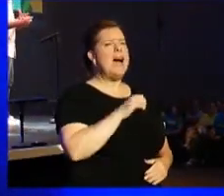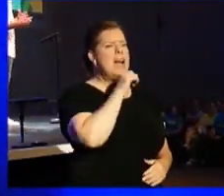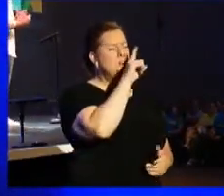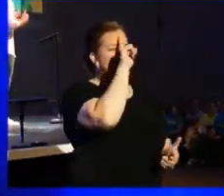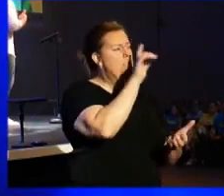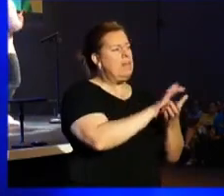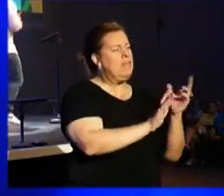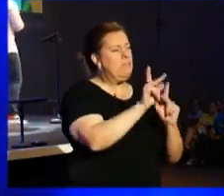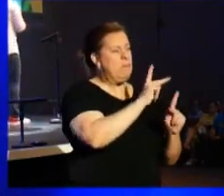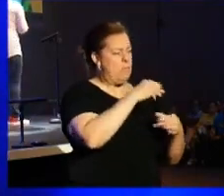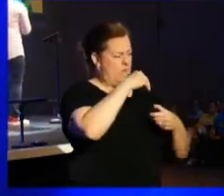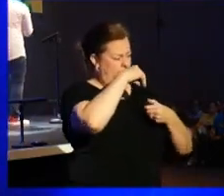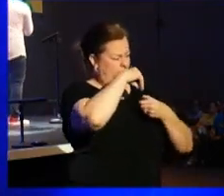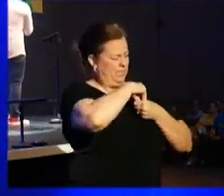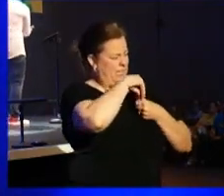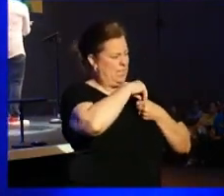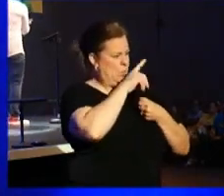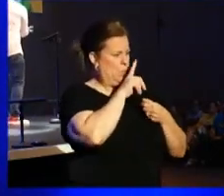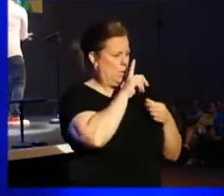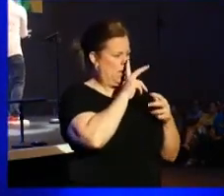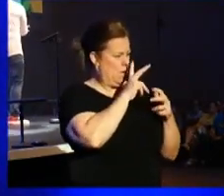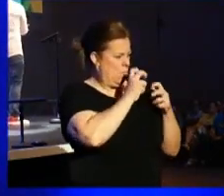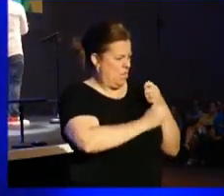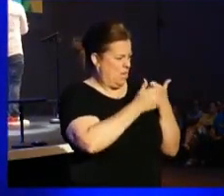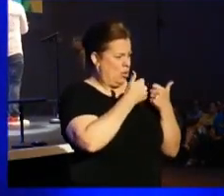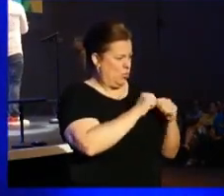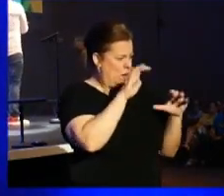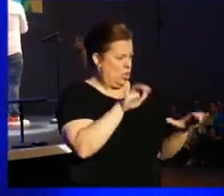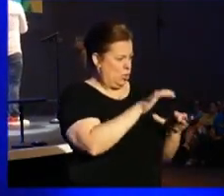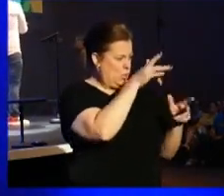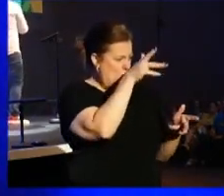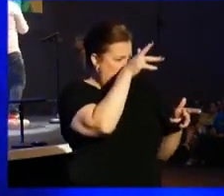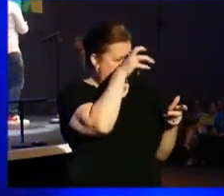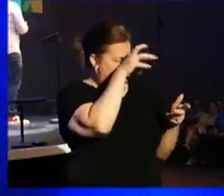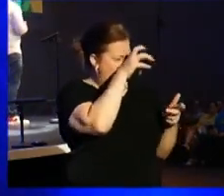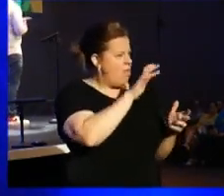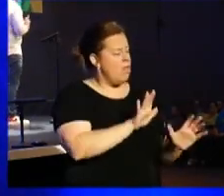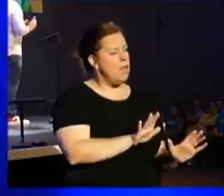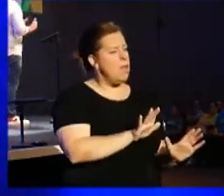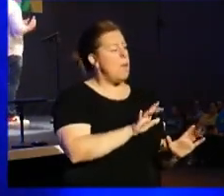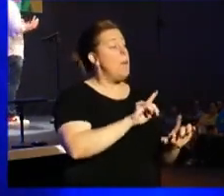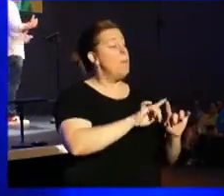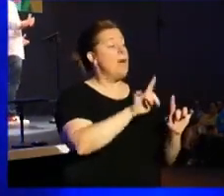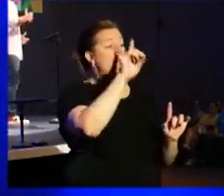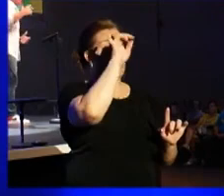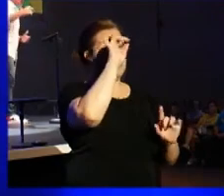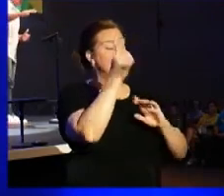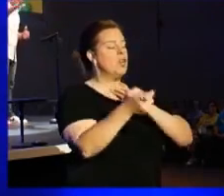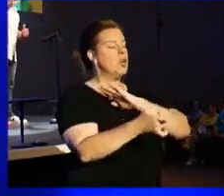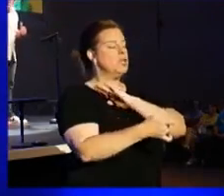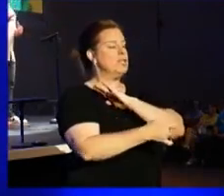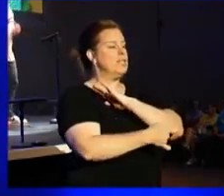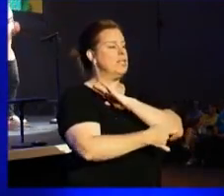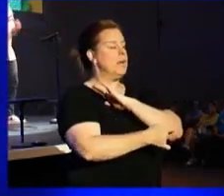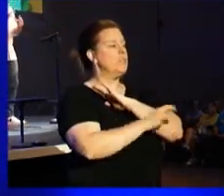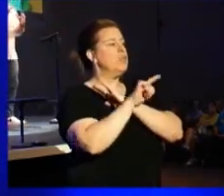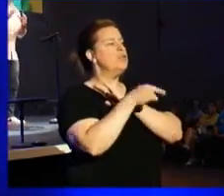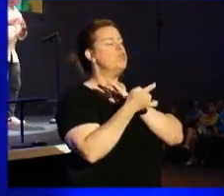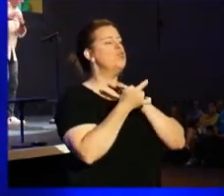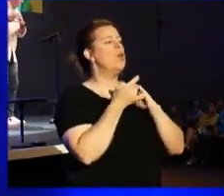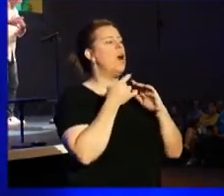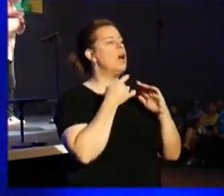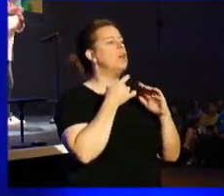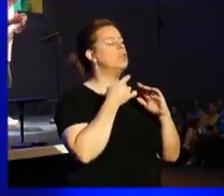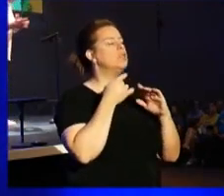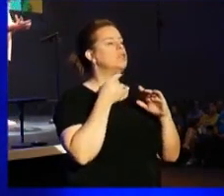Like, I don't think people are going out and trying to be evil in this world. But I think there's the temptation to just kind of go with the flow, do